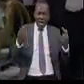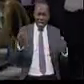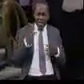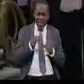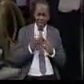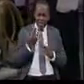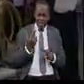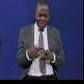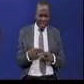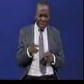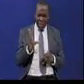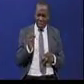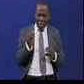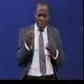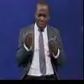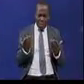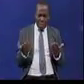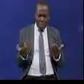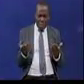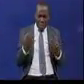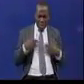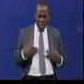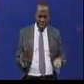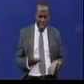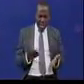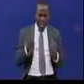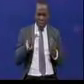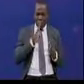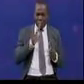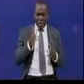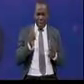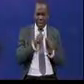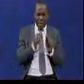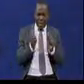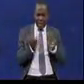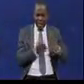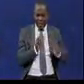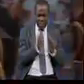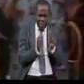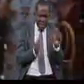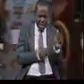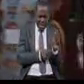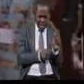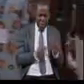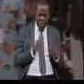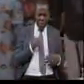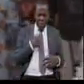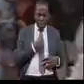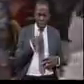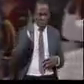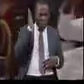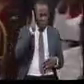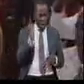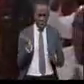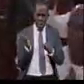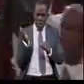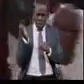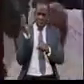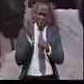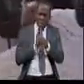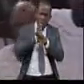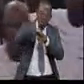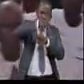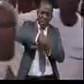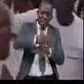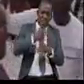Amen. We, the people of God, we're crossing River Jordan. Amen. You will not